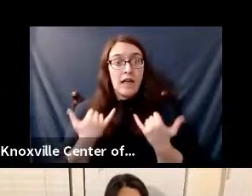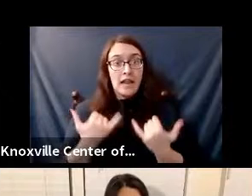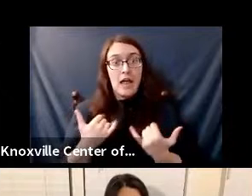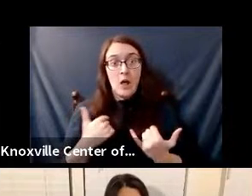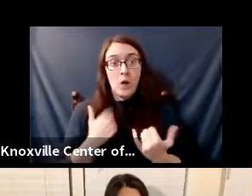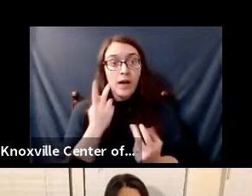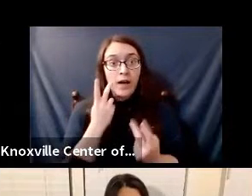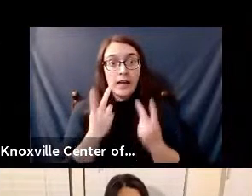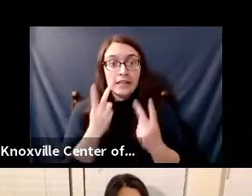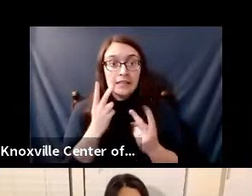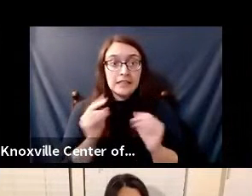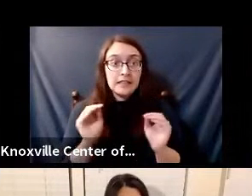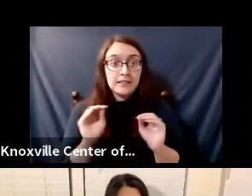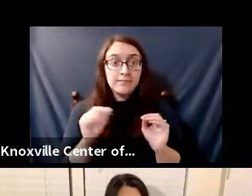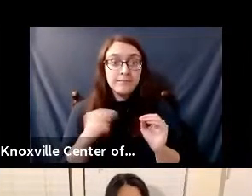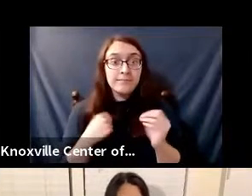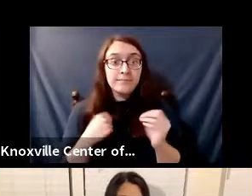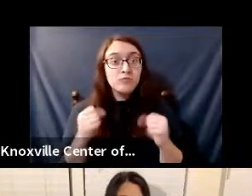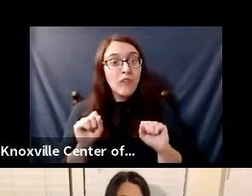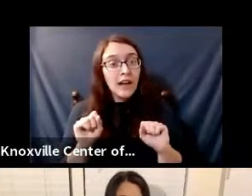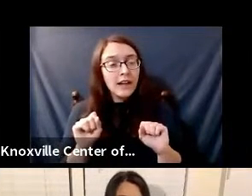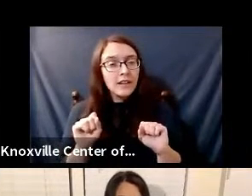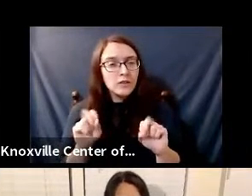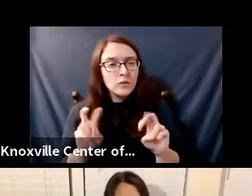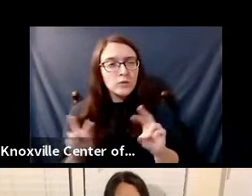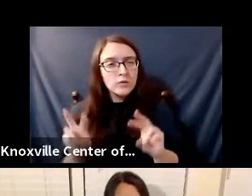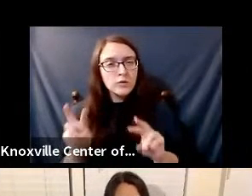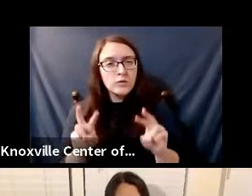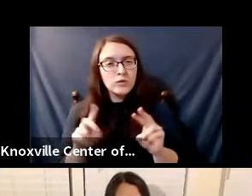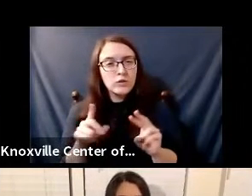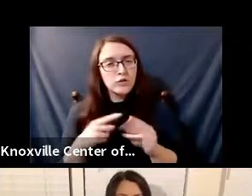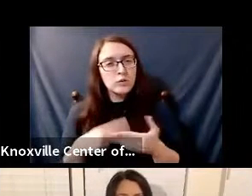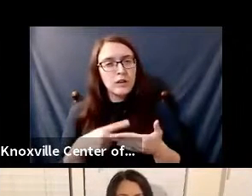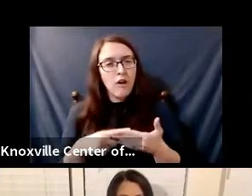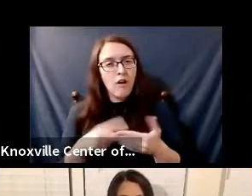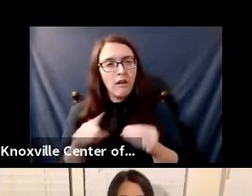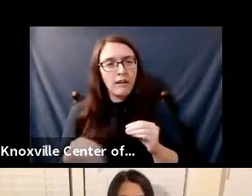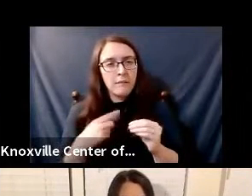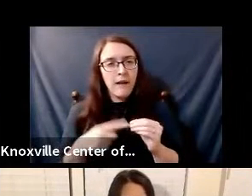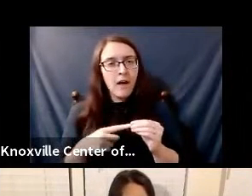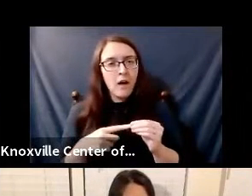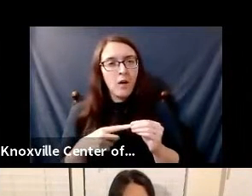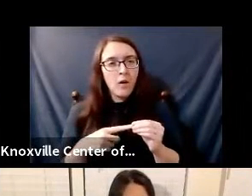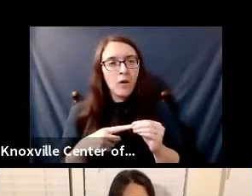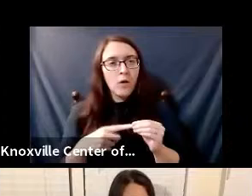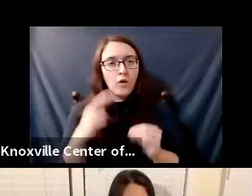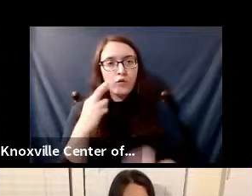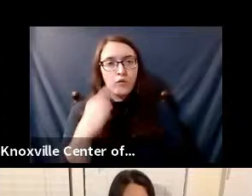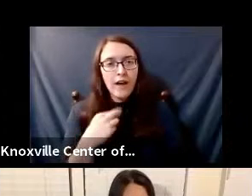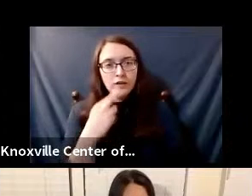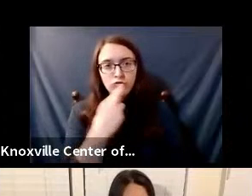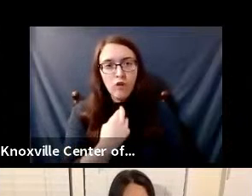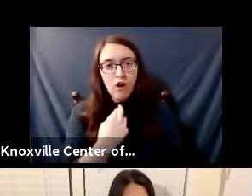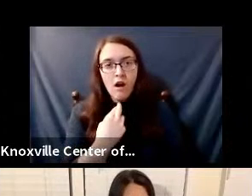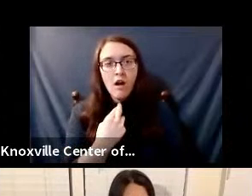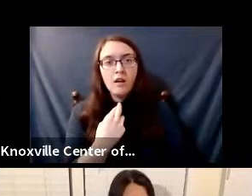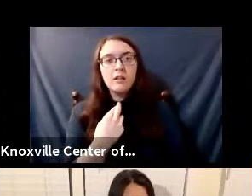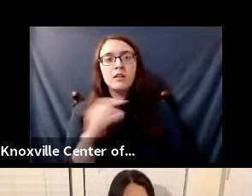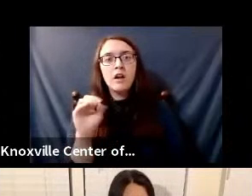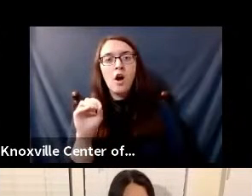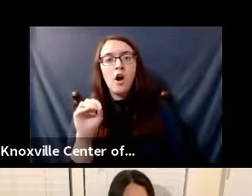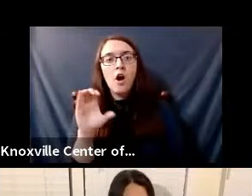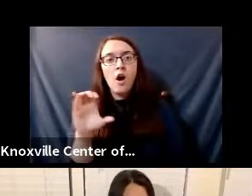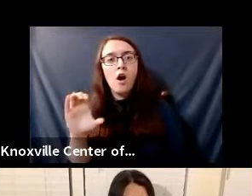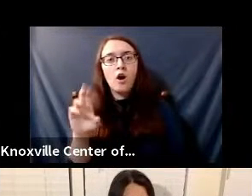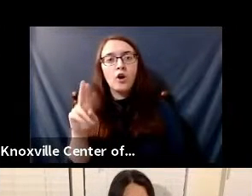seeing, I'm trying to follow, you're talking about looks like you're talking about the restaurant occupancy regulation and